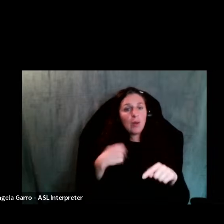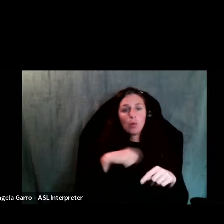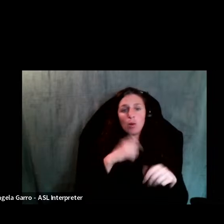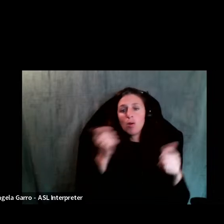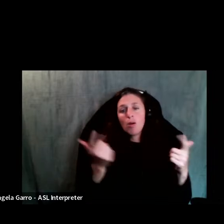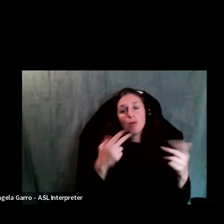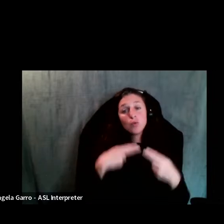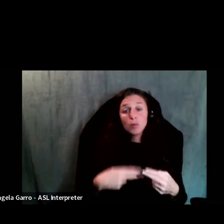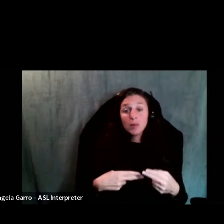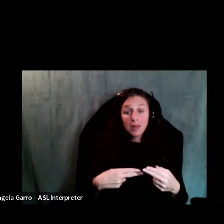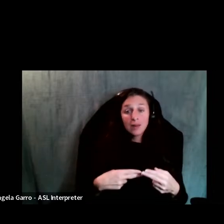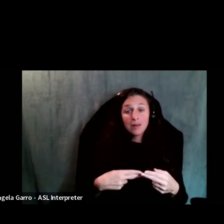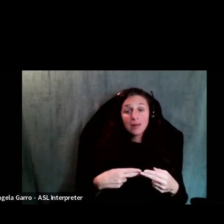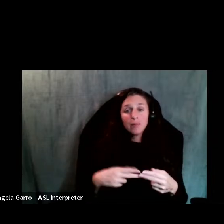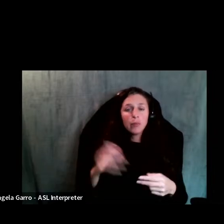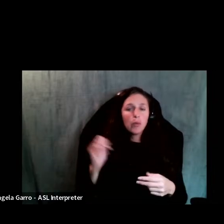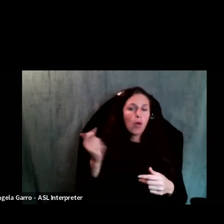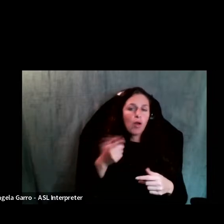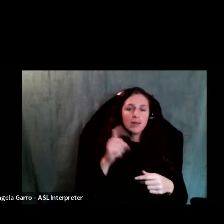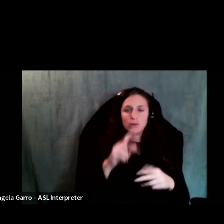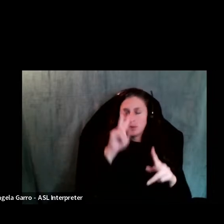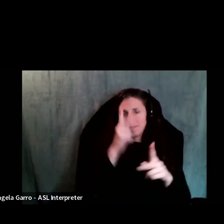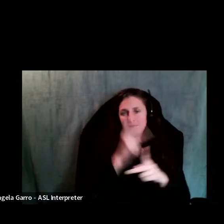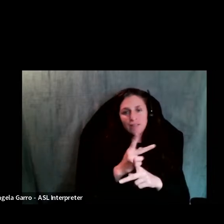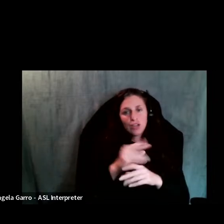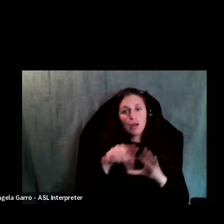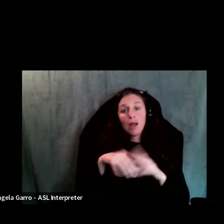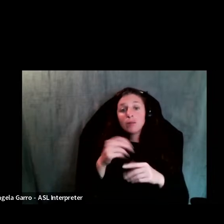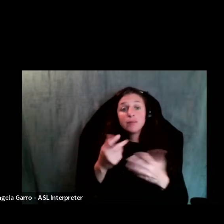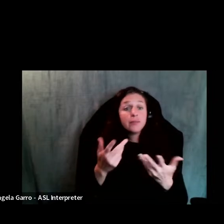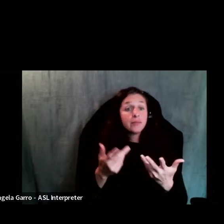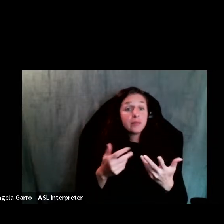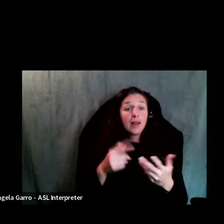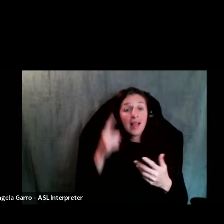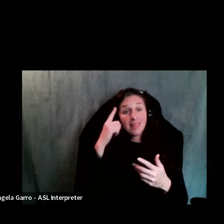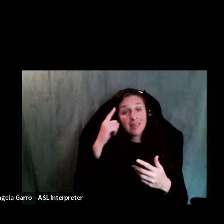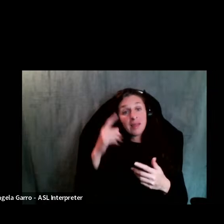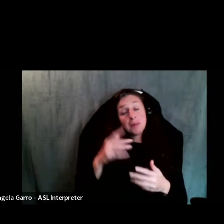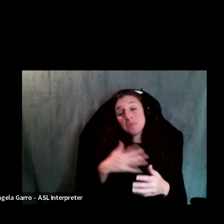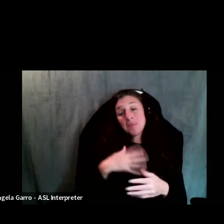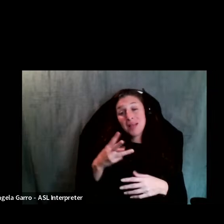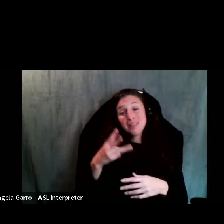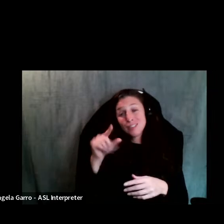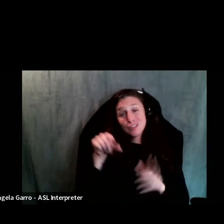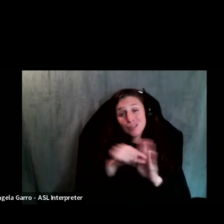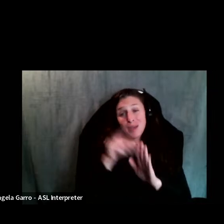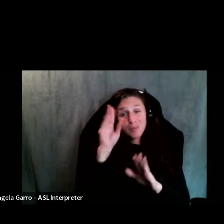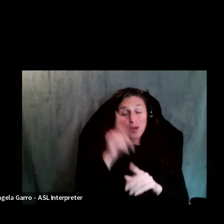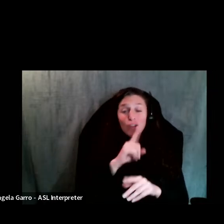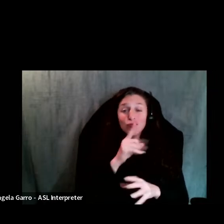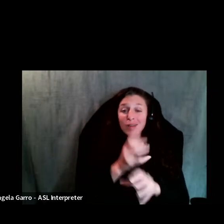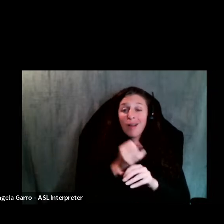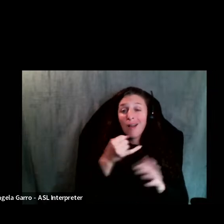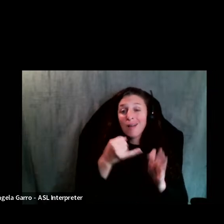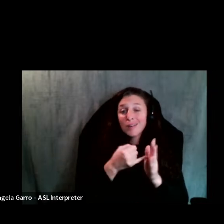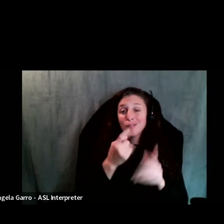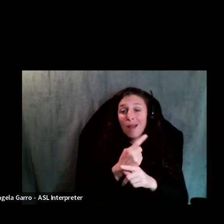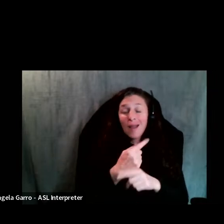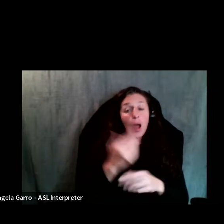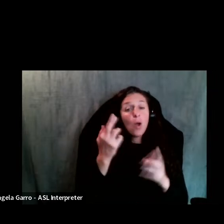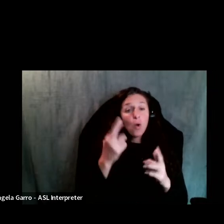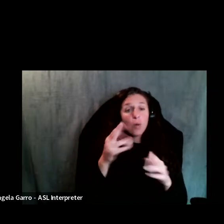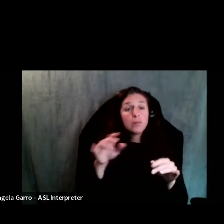human, and we all need to figure this out. And I think my 6th grade boys really got it right. And I hope that someday that we can do the